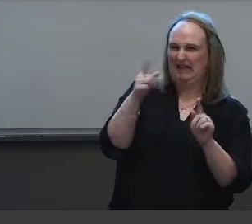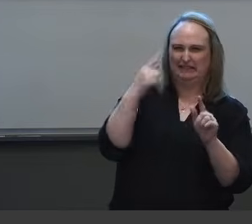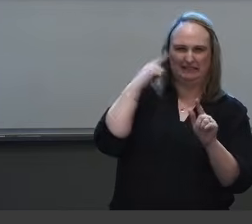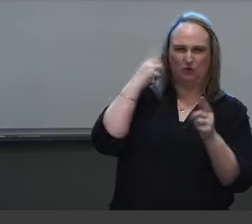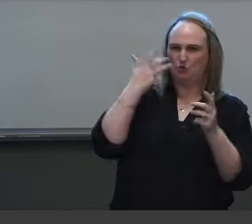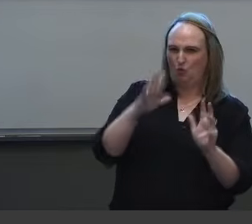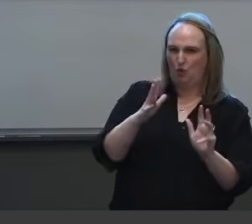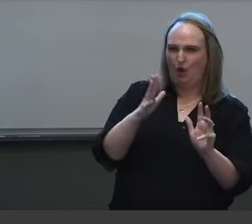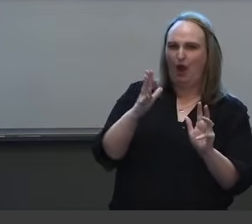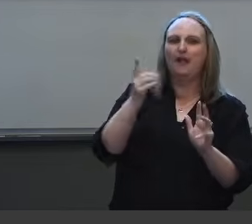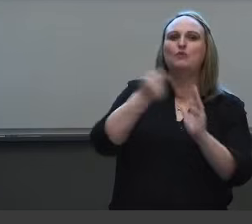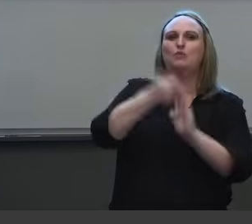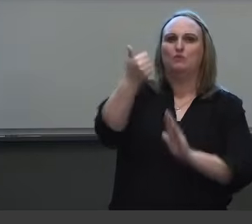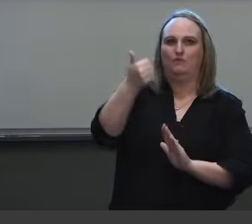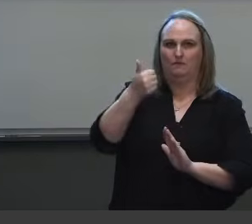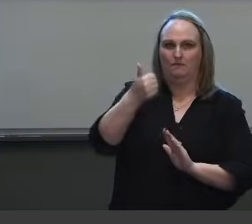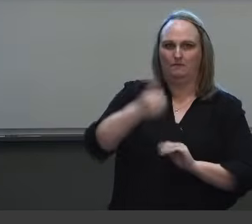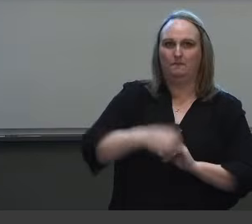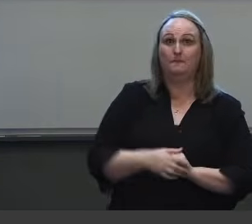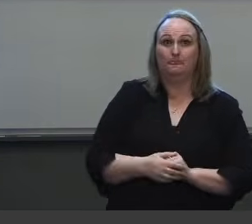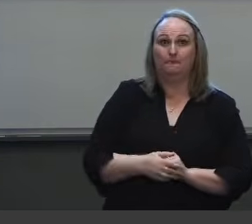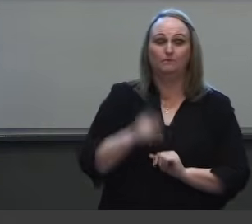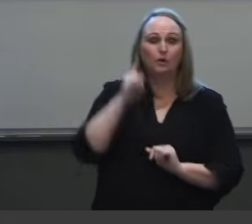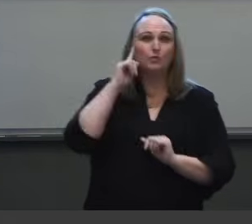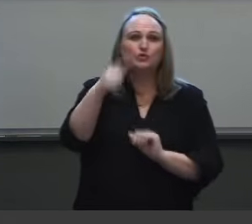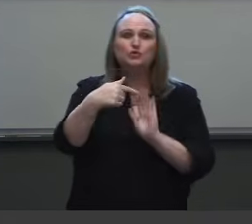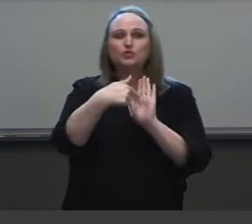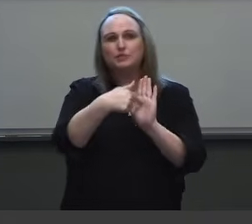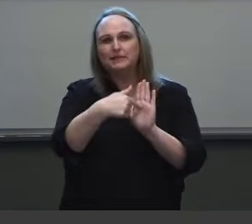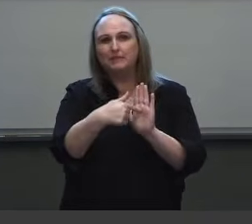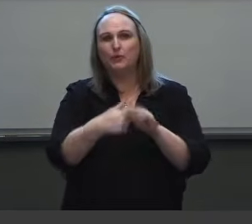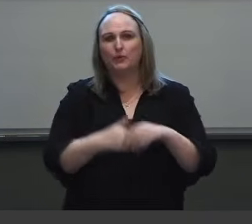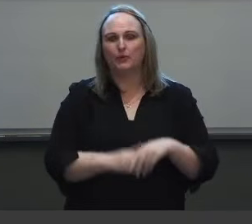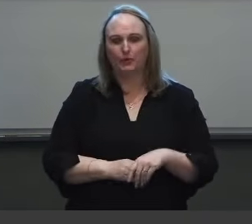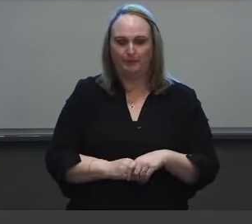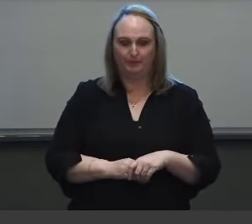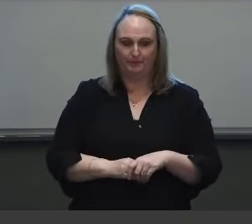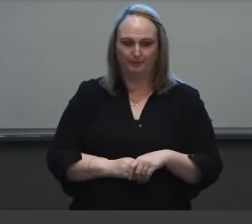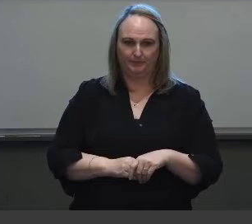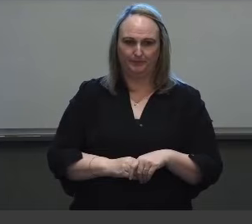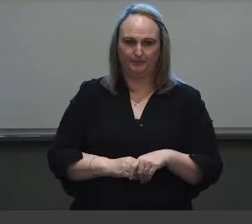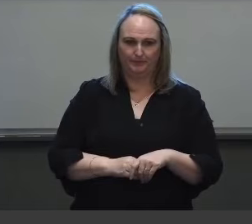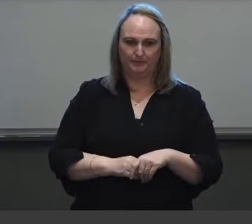sound. And I want to show you a demo of how the filtration